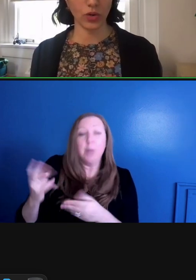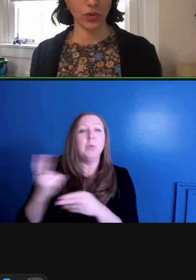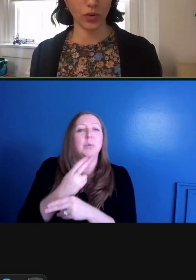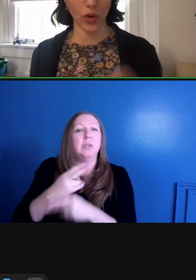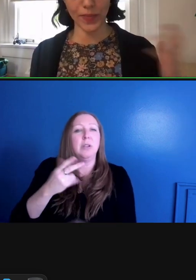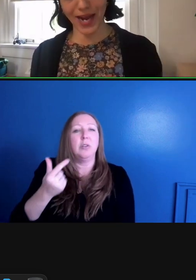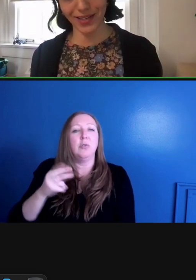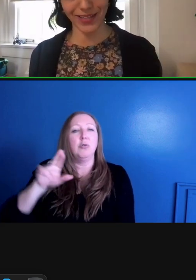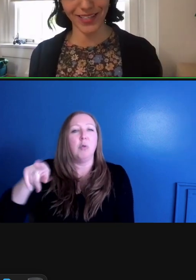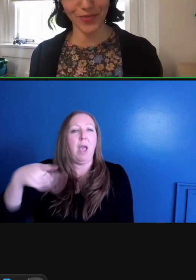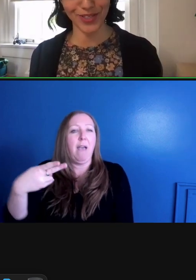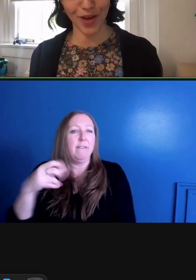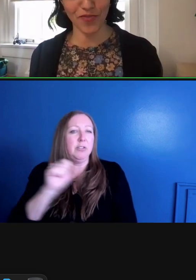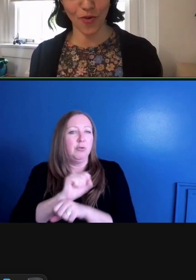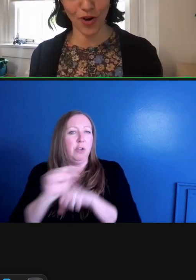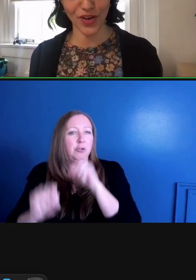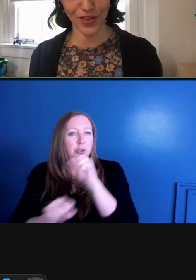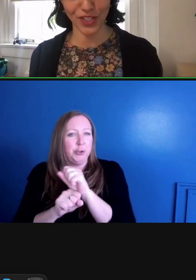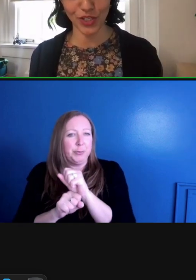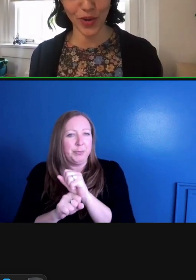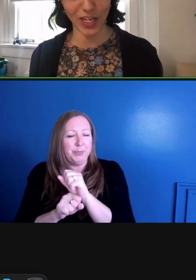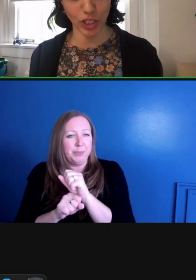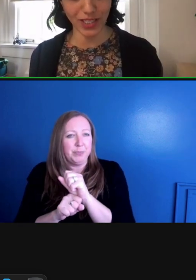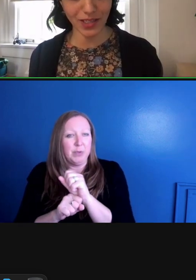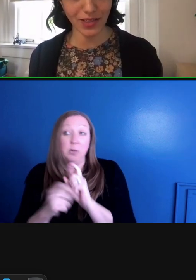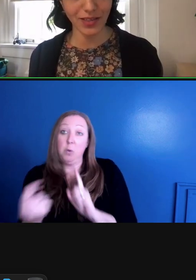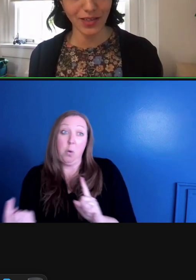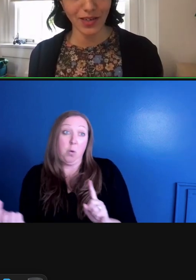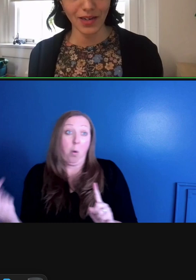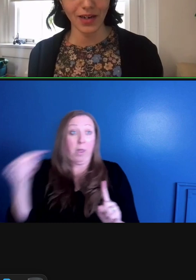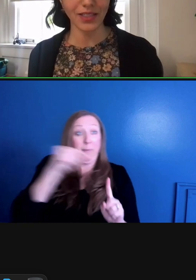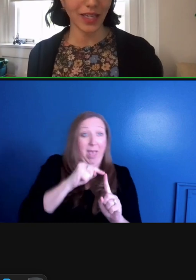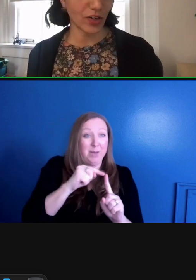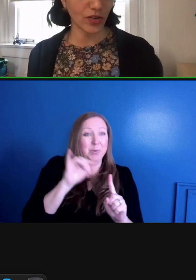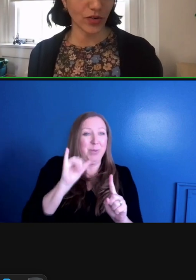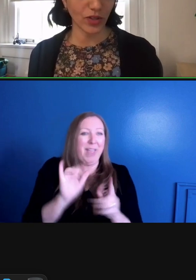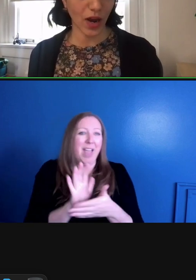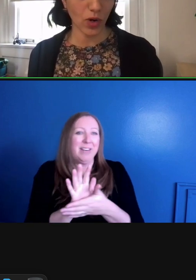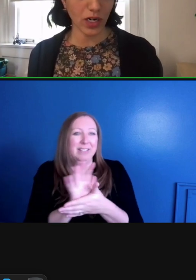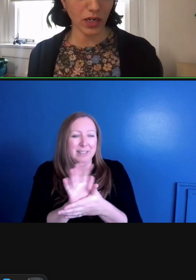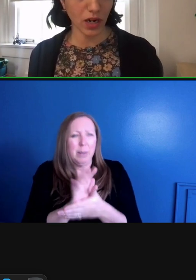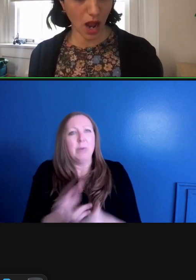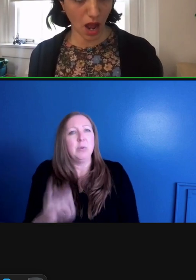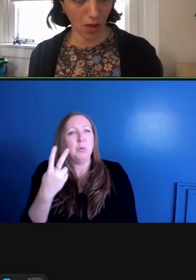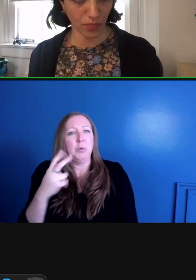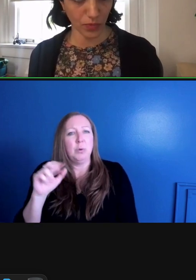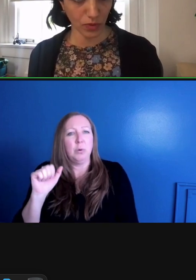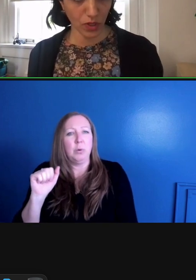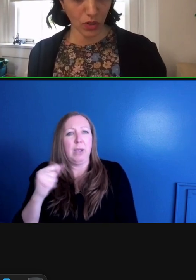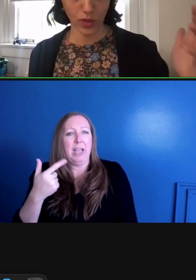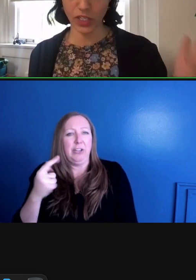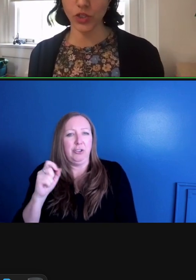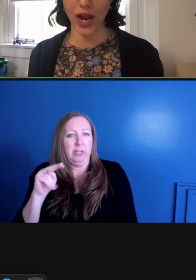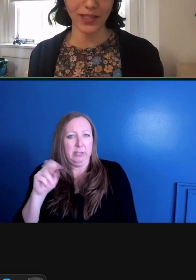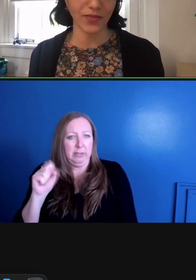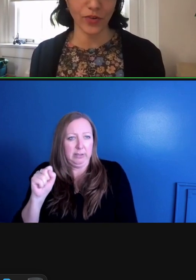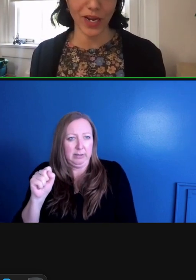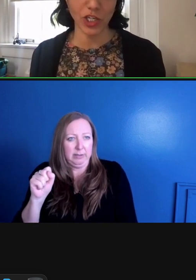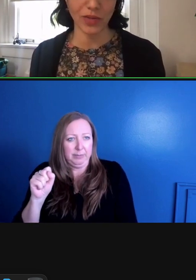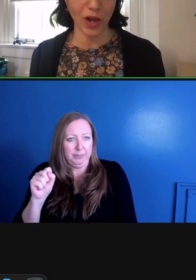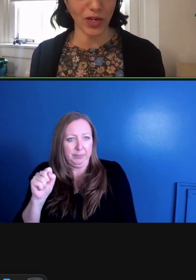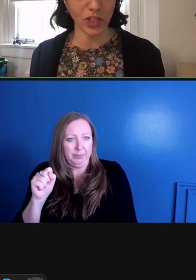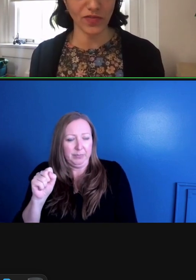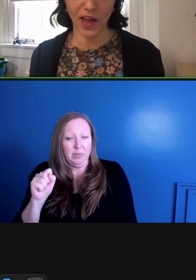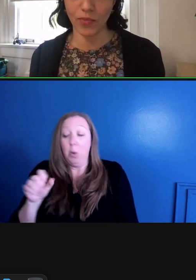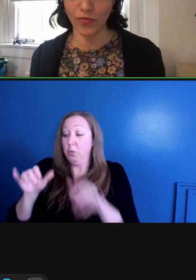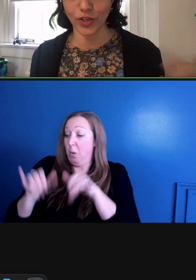And so going back to that scene we saw before, there are these two agents. A standard neural network would extract